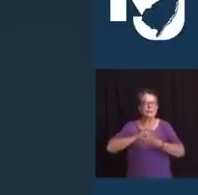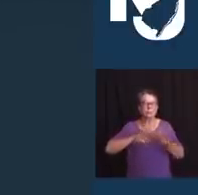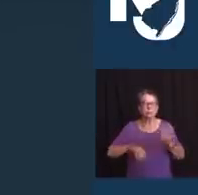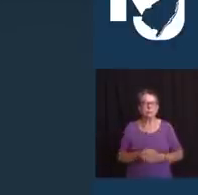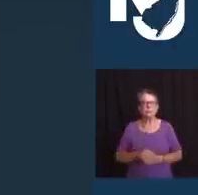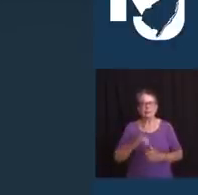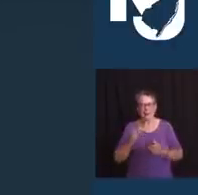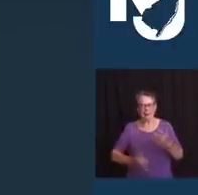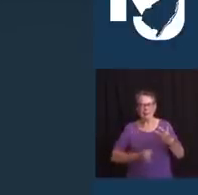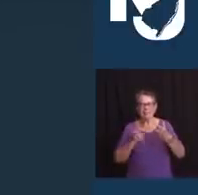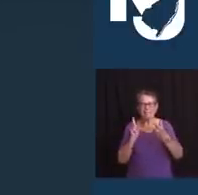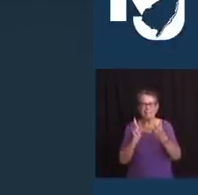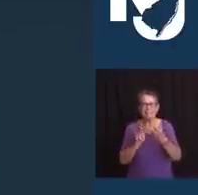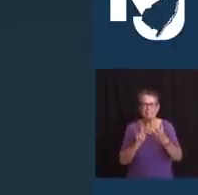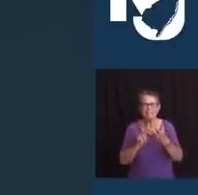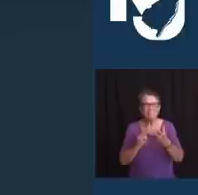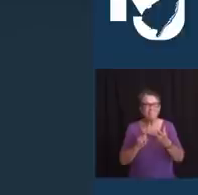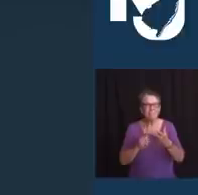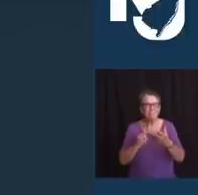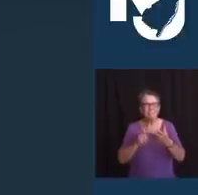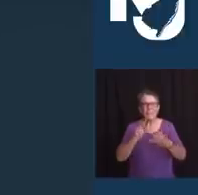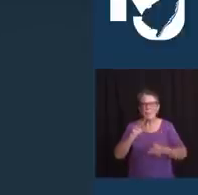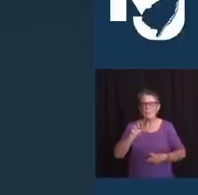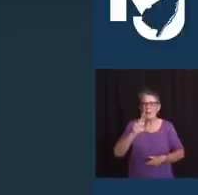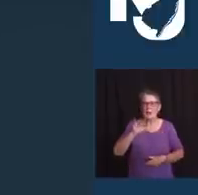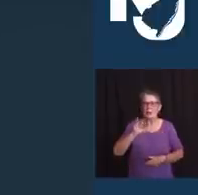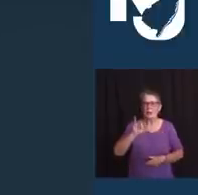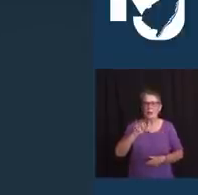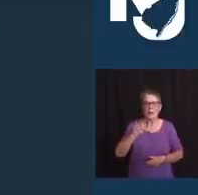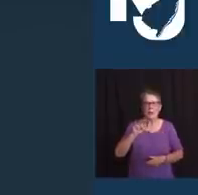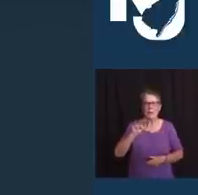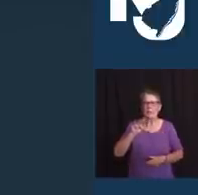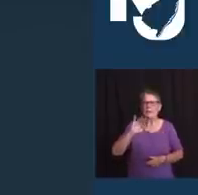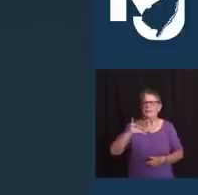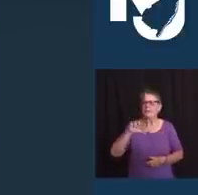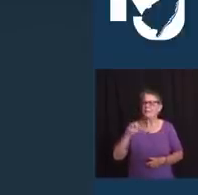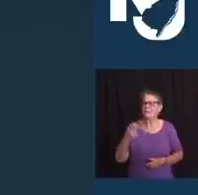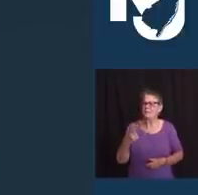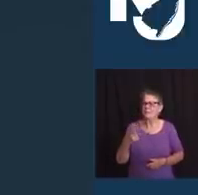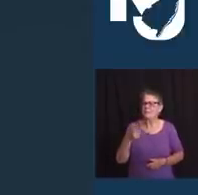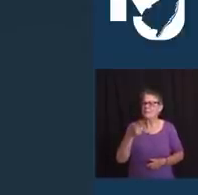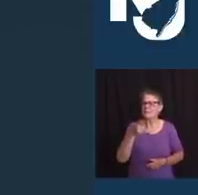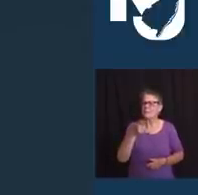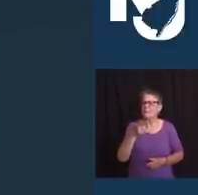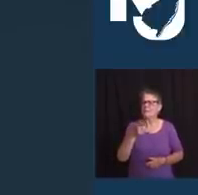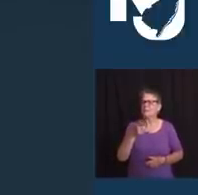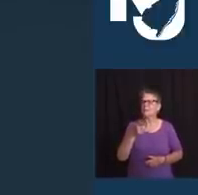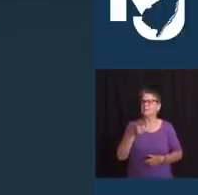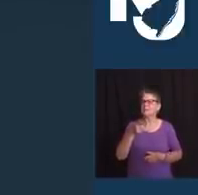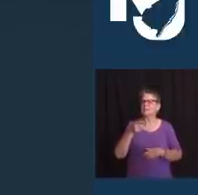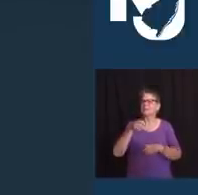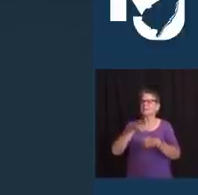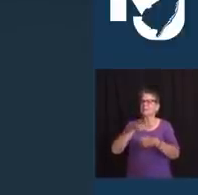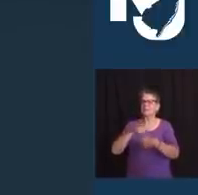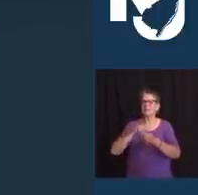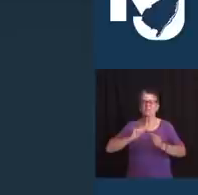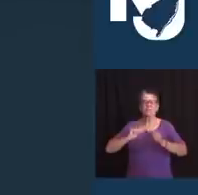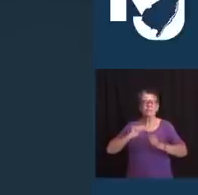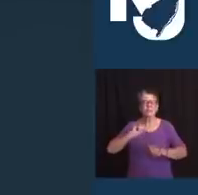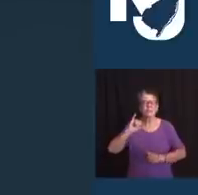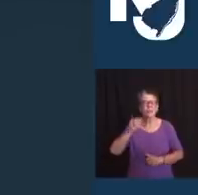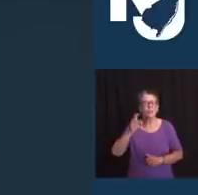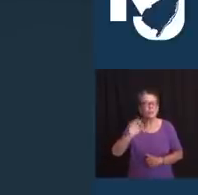honor the life of this woman, Sewell's Mary Jane Milich, who was 87 when